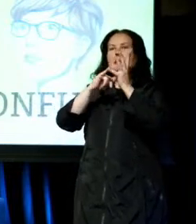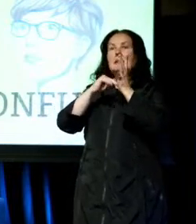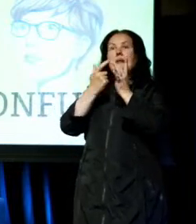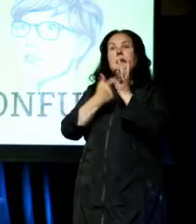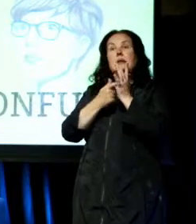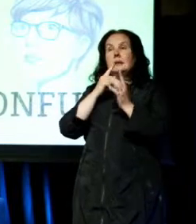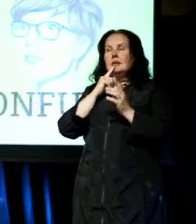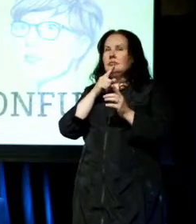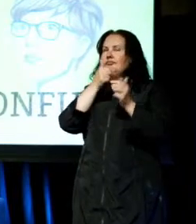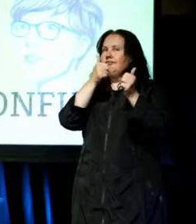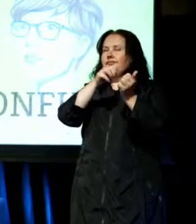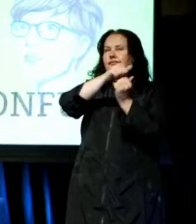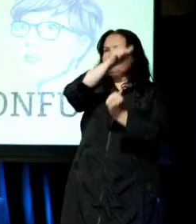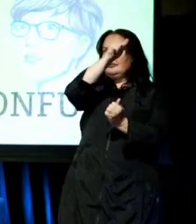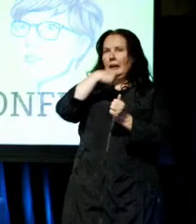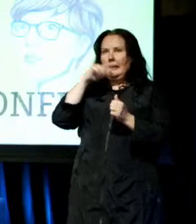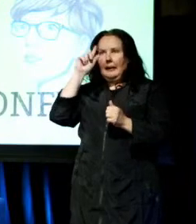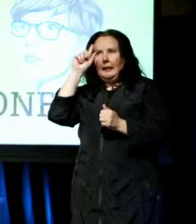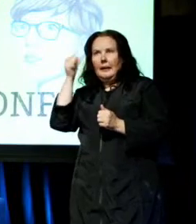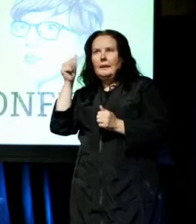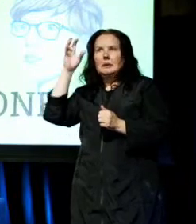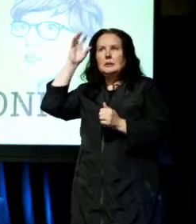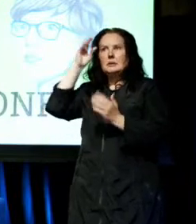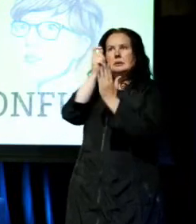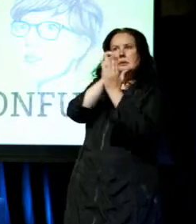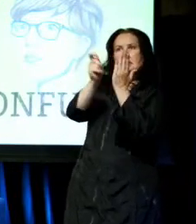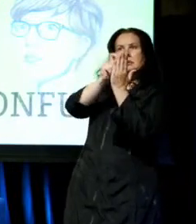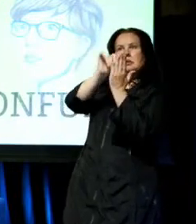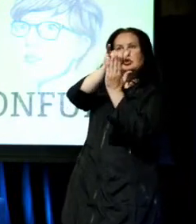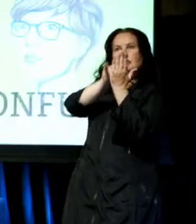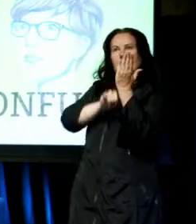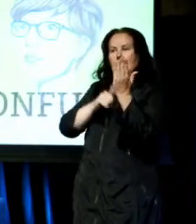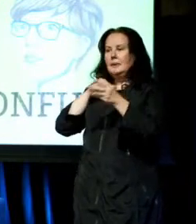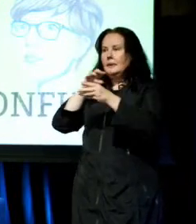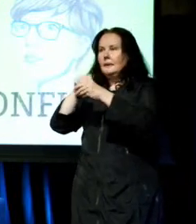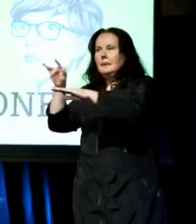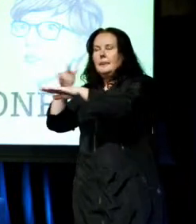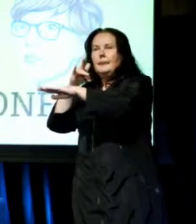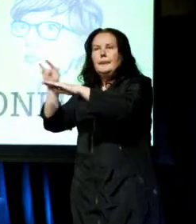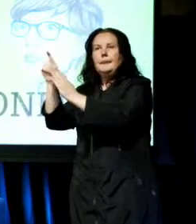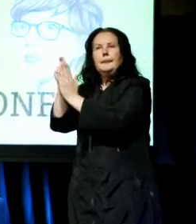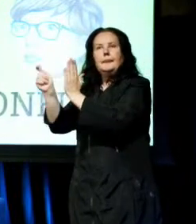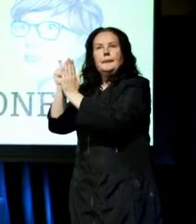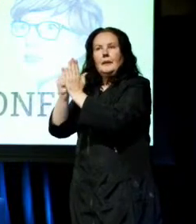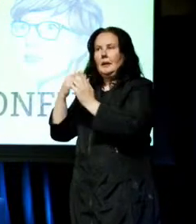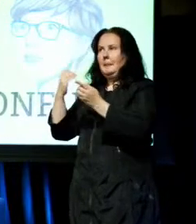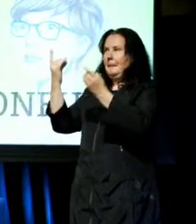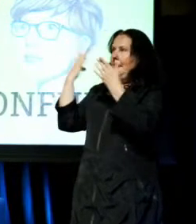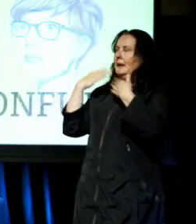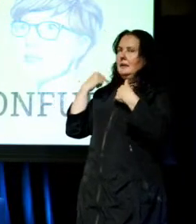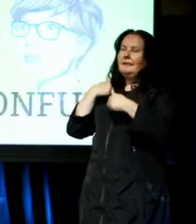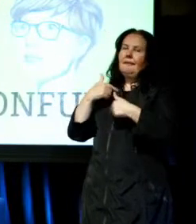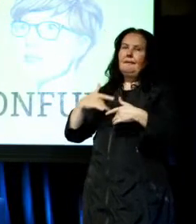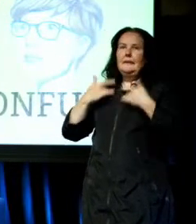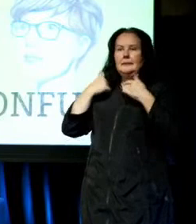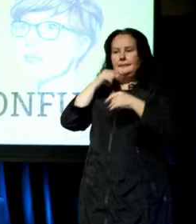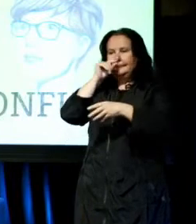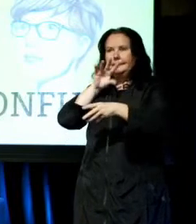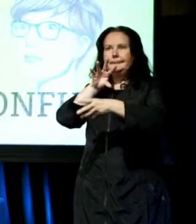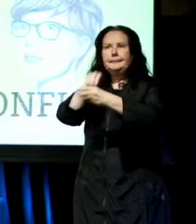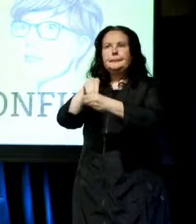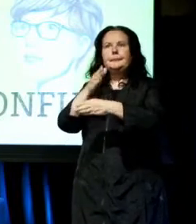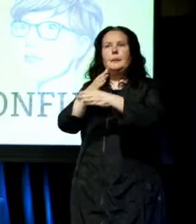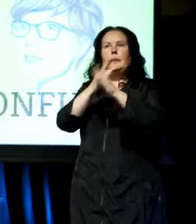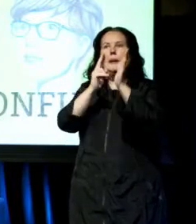love screenwriting and I'm getting more into playwriting actually. So I was very blessed to also do some work with MTC first.